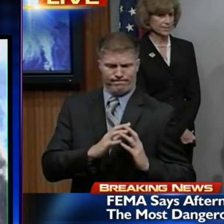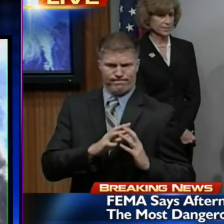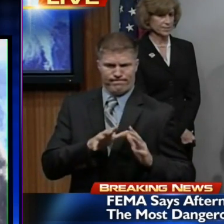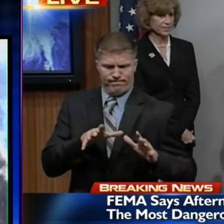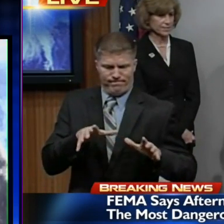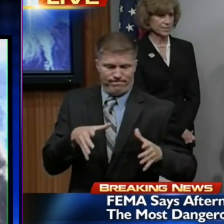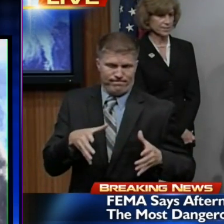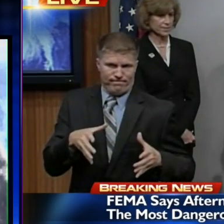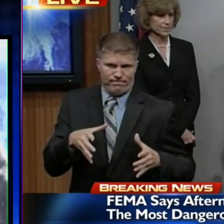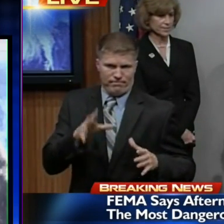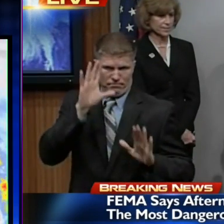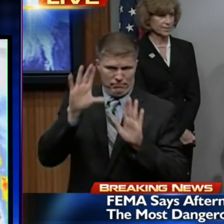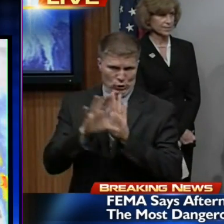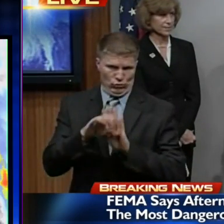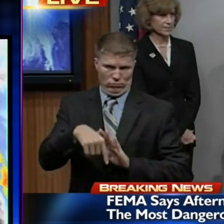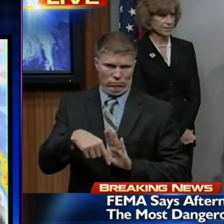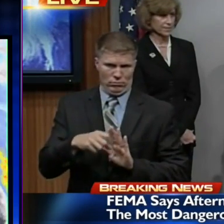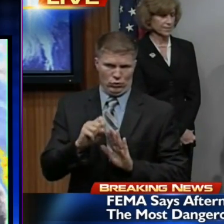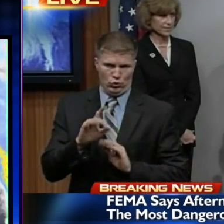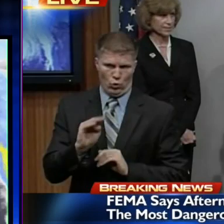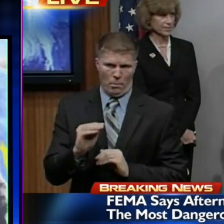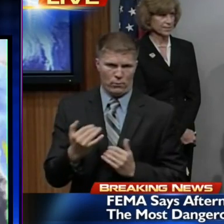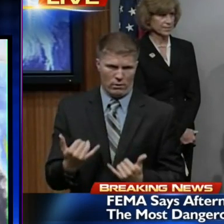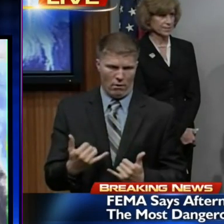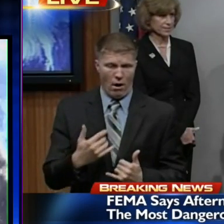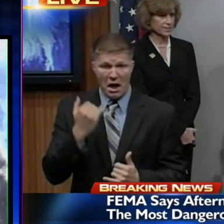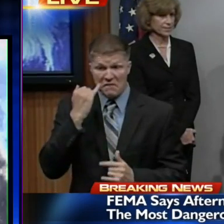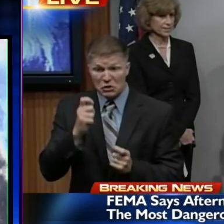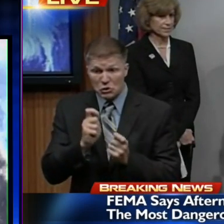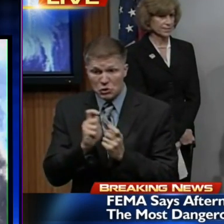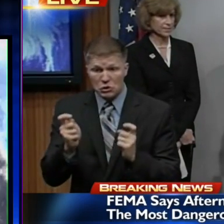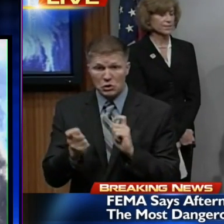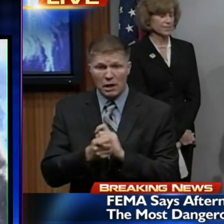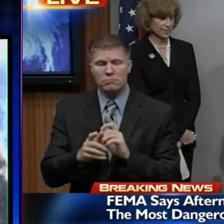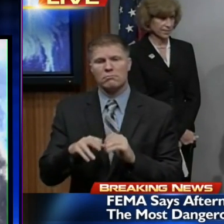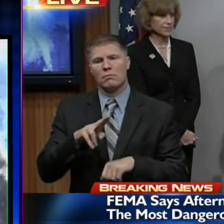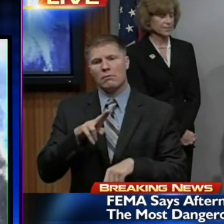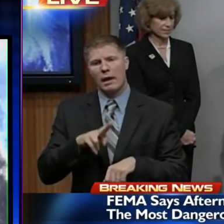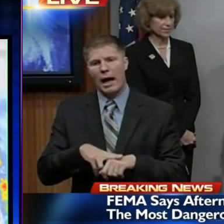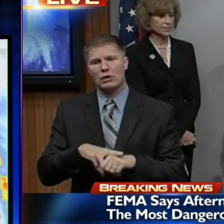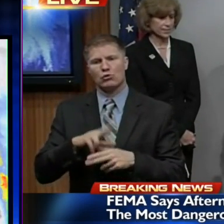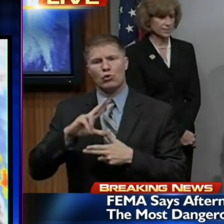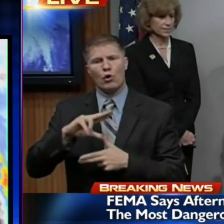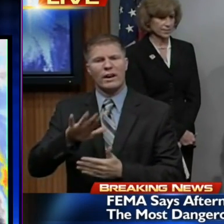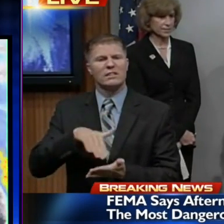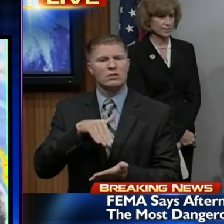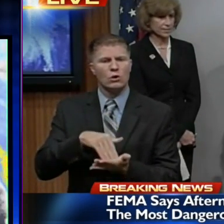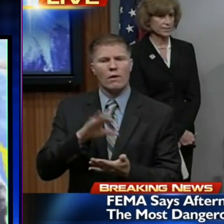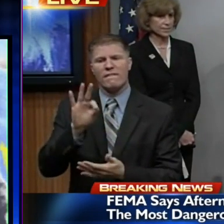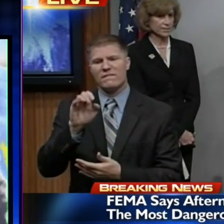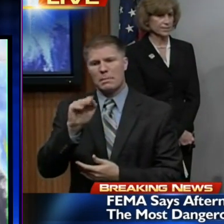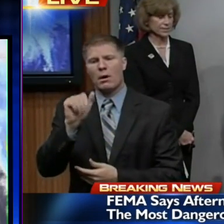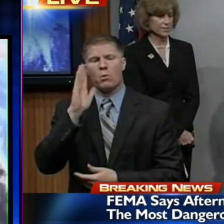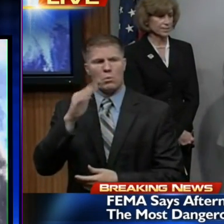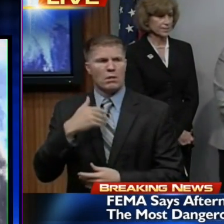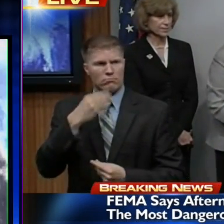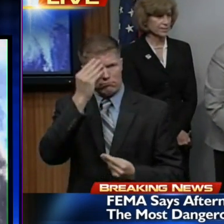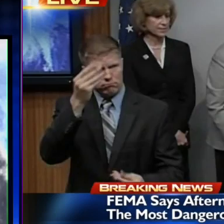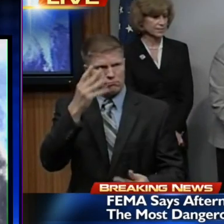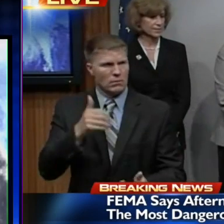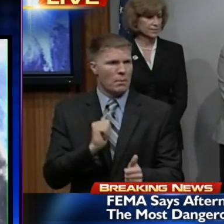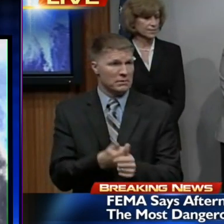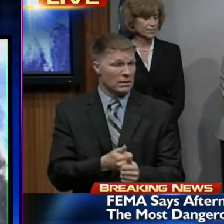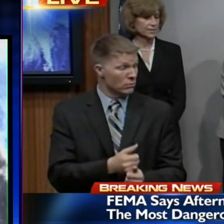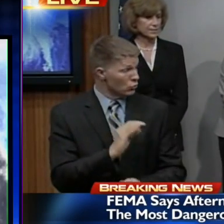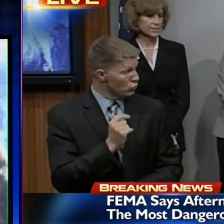right now. If it changes or as it changes, the National Hurricane Center and FEMA will give current updates. Craig, do you want to